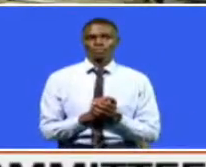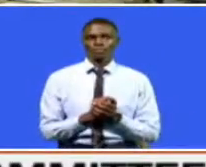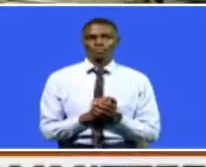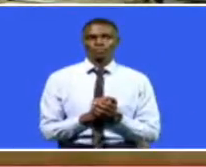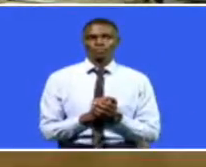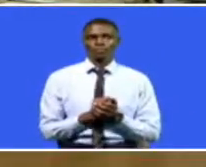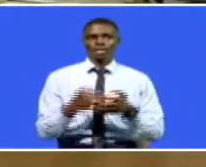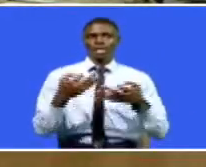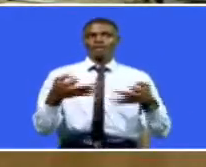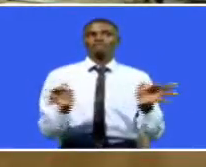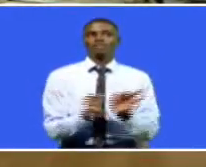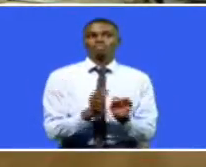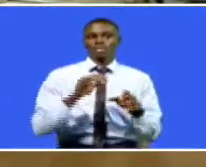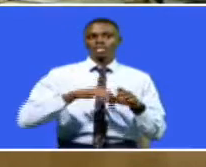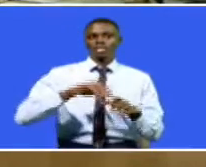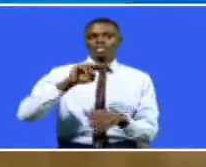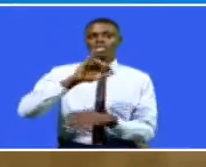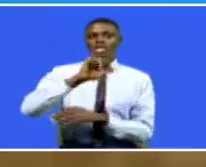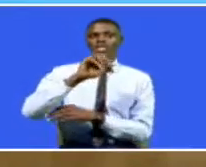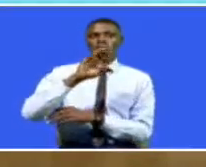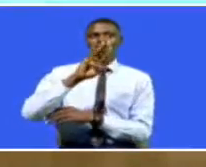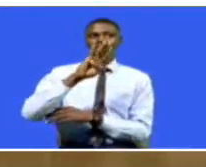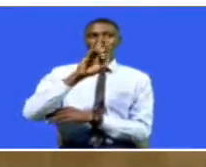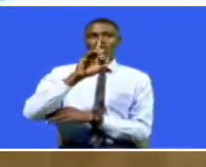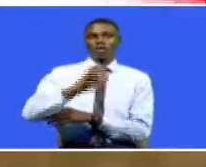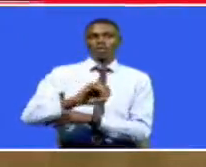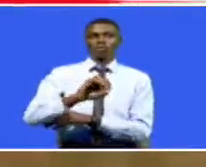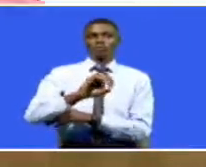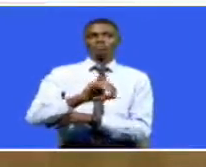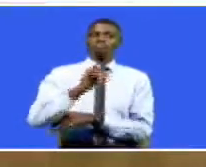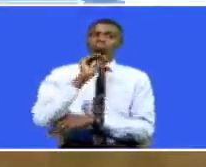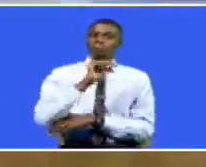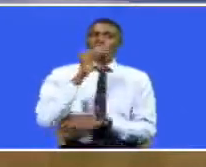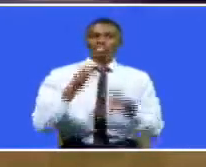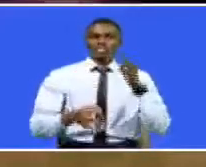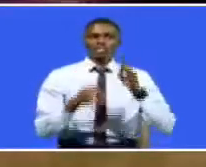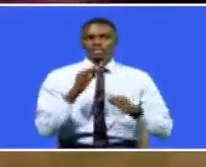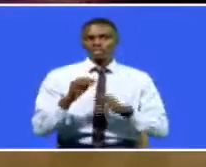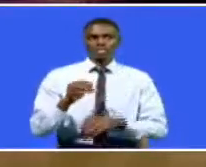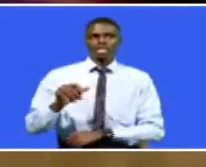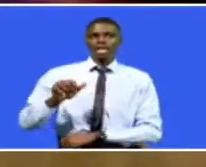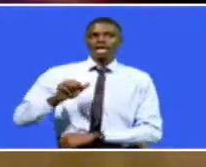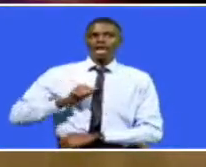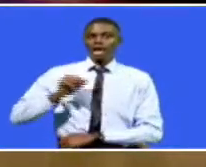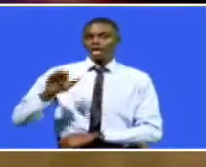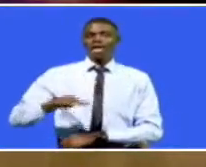A family in Nyando is crying for justice after their teenage daughter died mysteriously